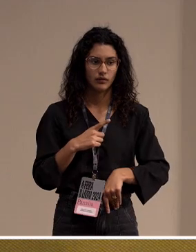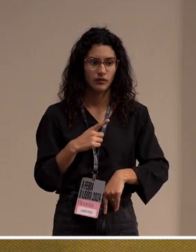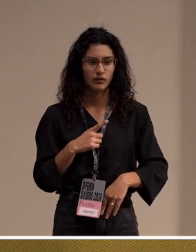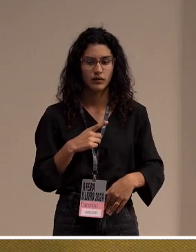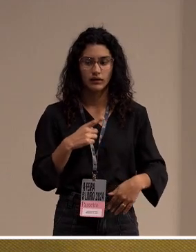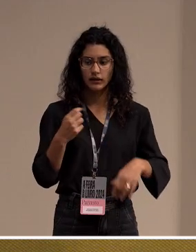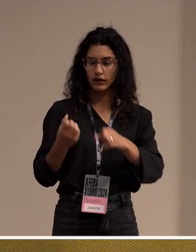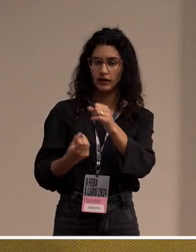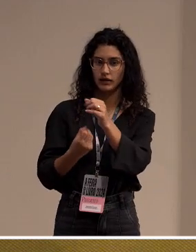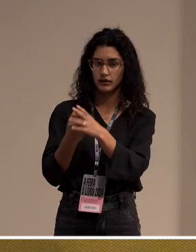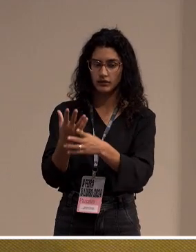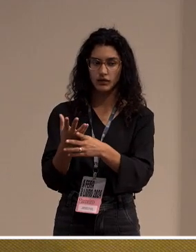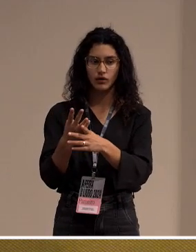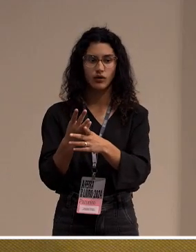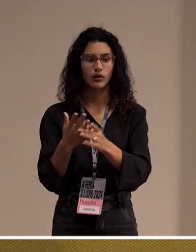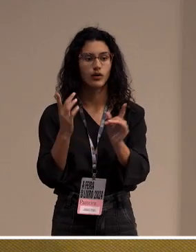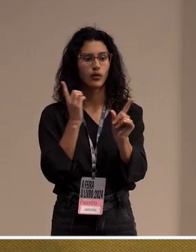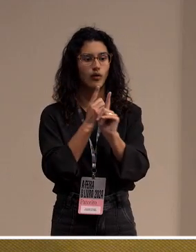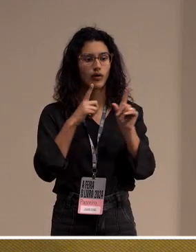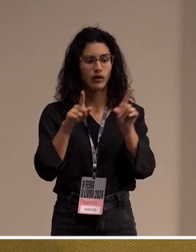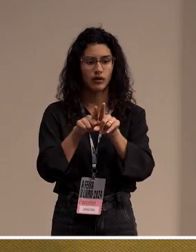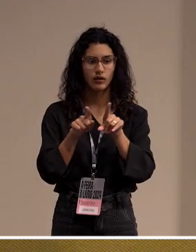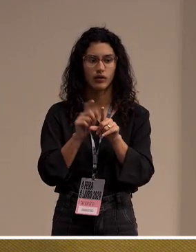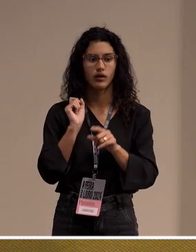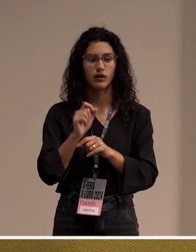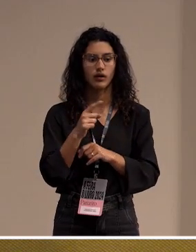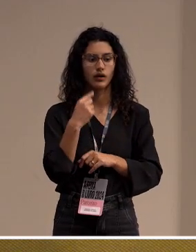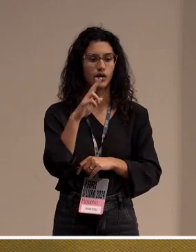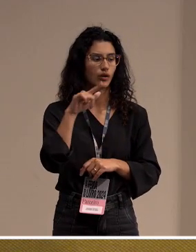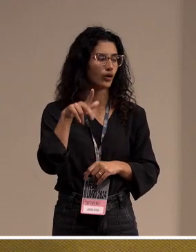usually listening to jazz when I'm writing.